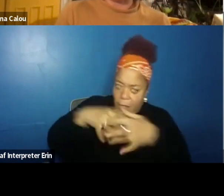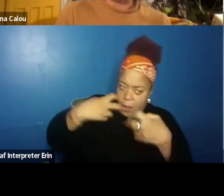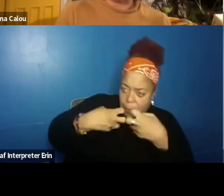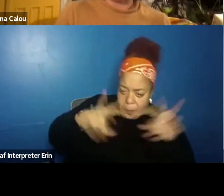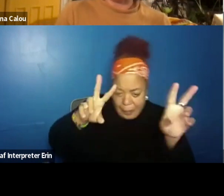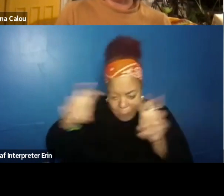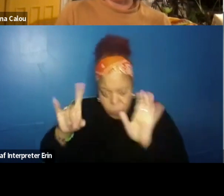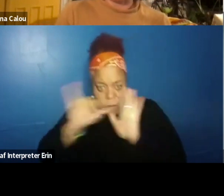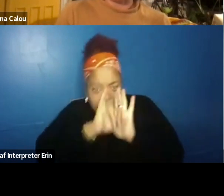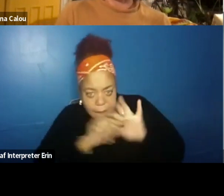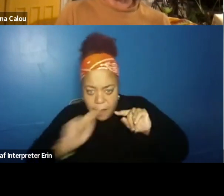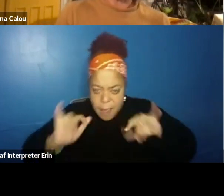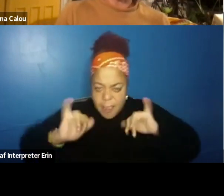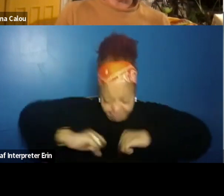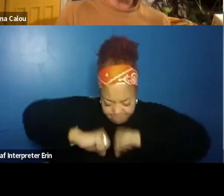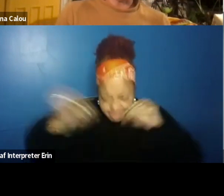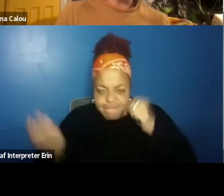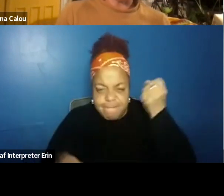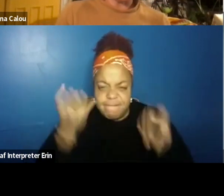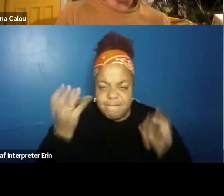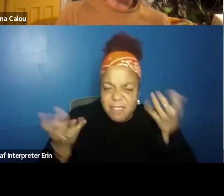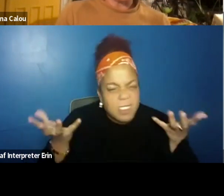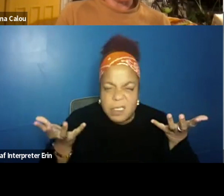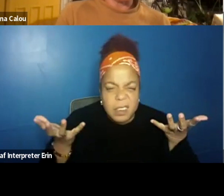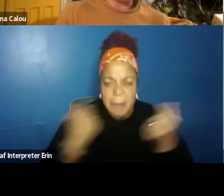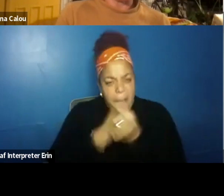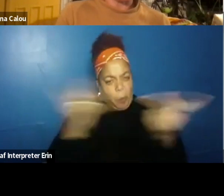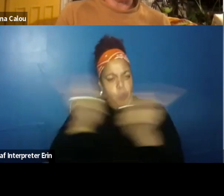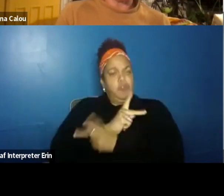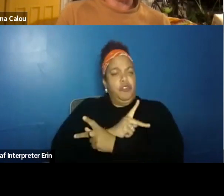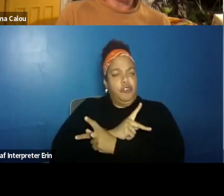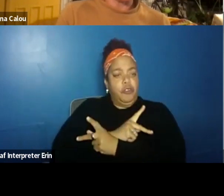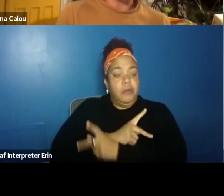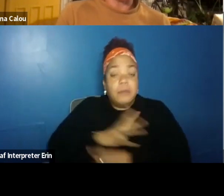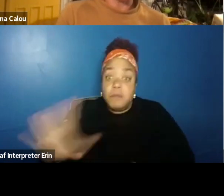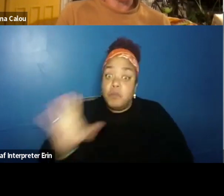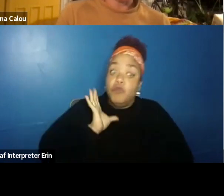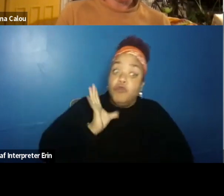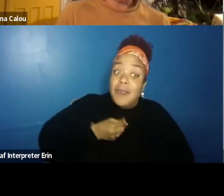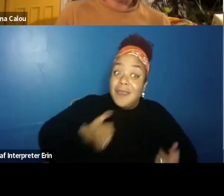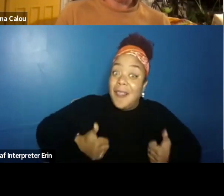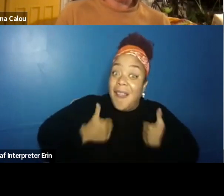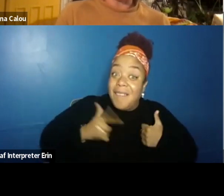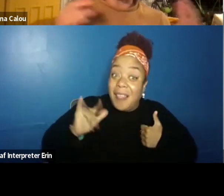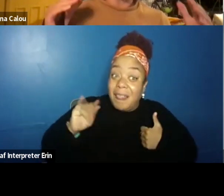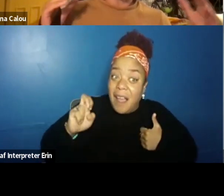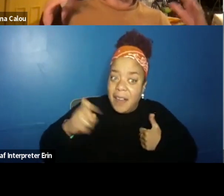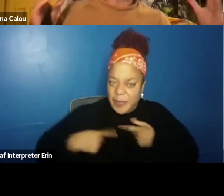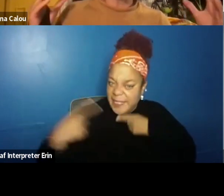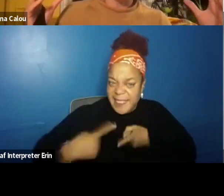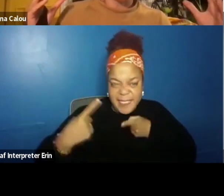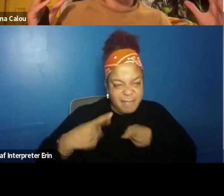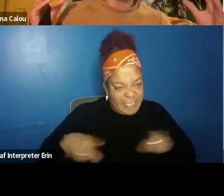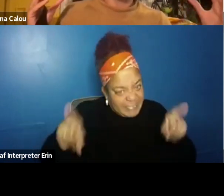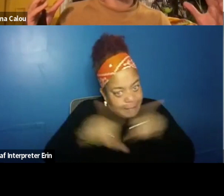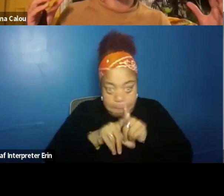that at Trans Lifeline, we struggle with the same thing that other hotlines deal with, which is there